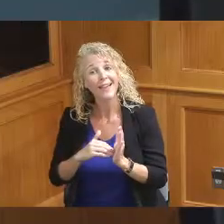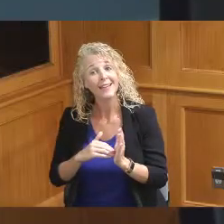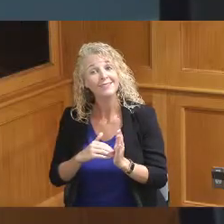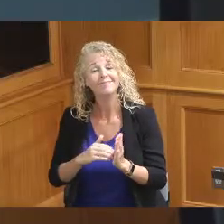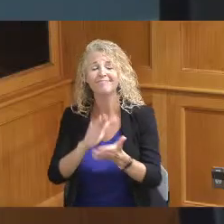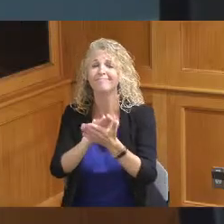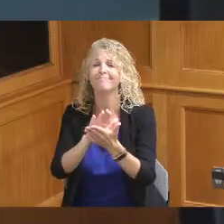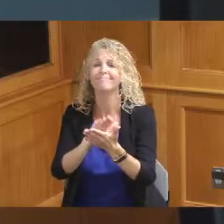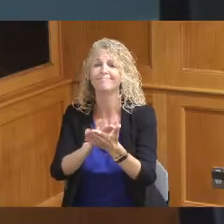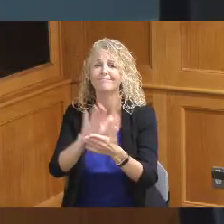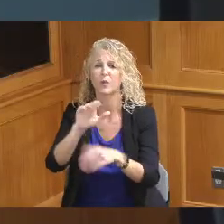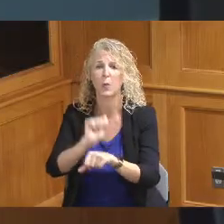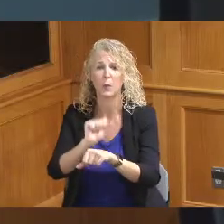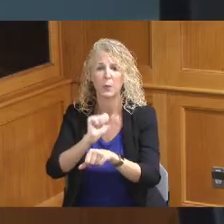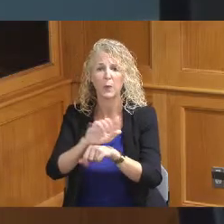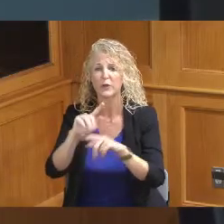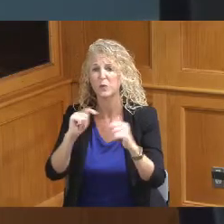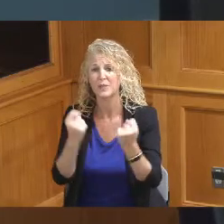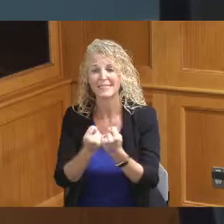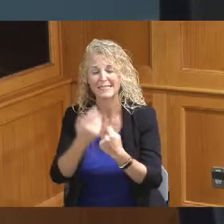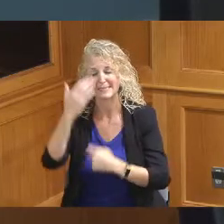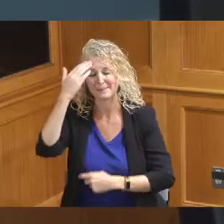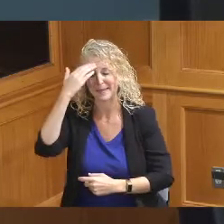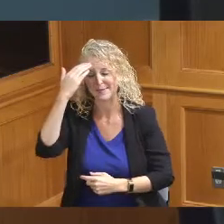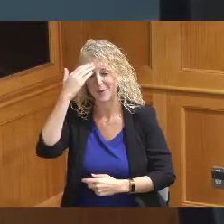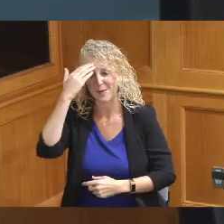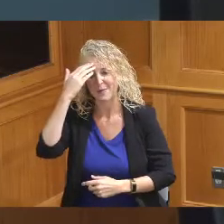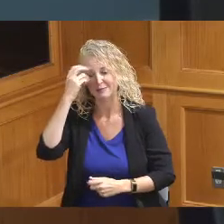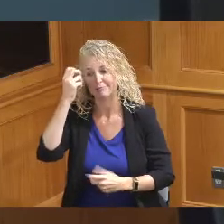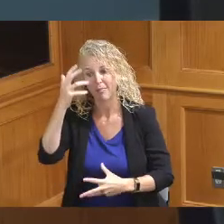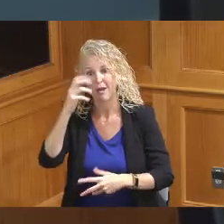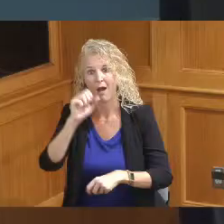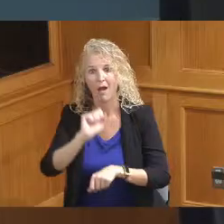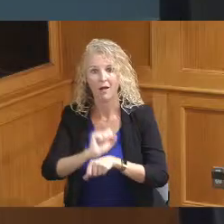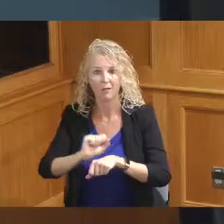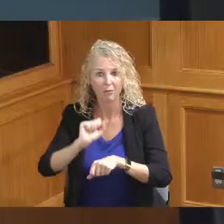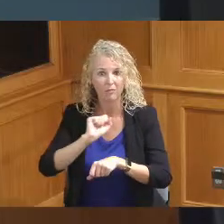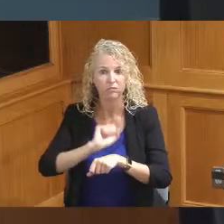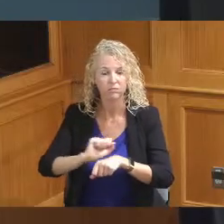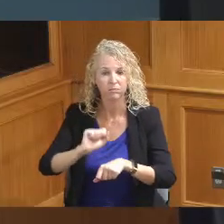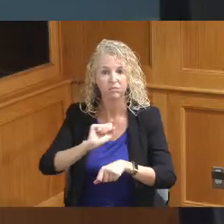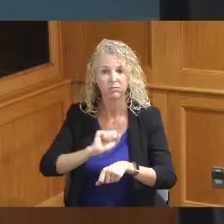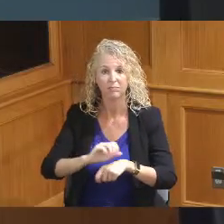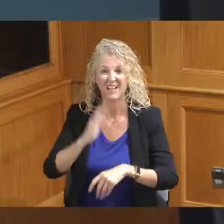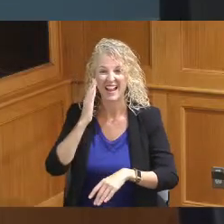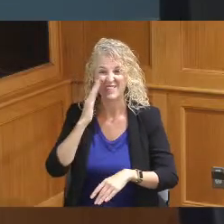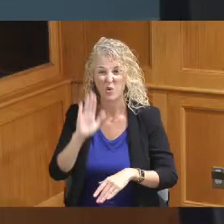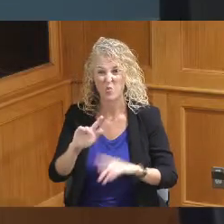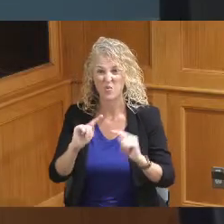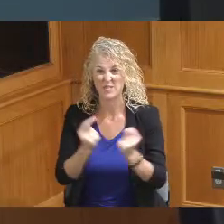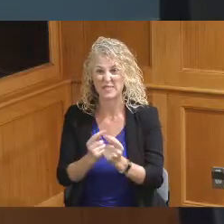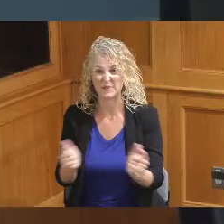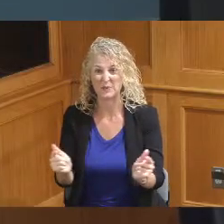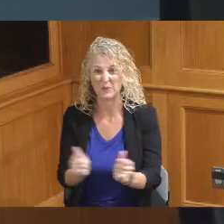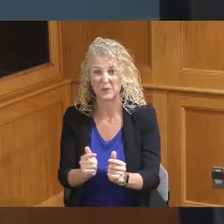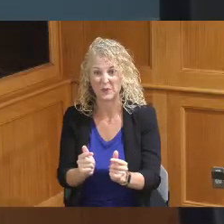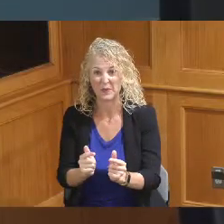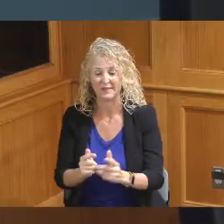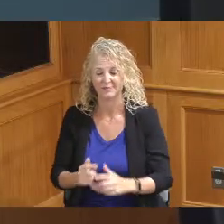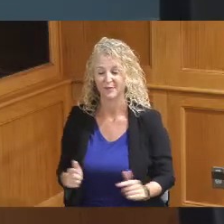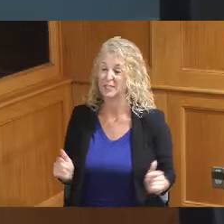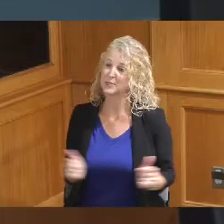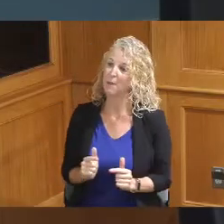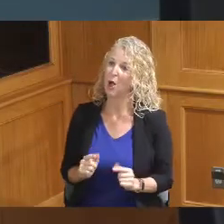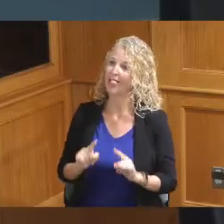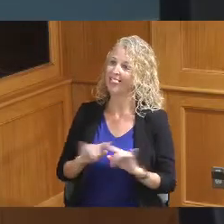applaud you for the work and your team. I know it takes a lot of effort. I know it's a pretty small team, but you're small but